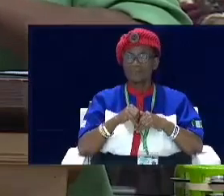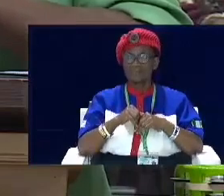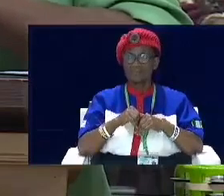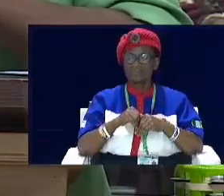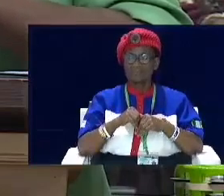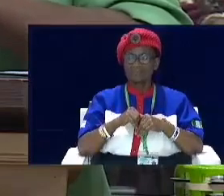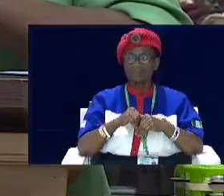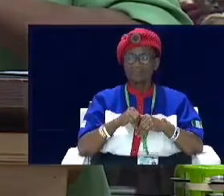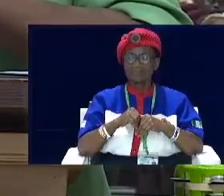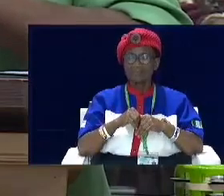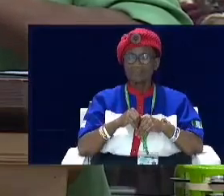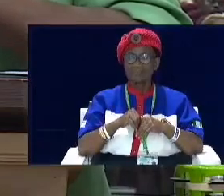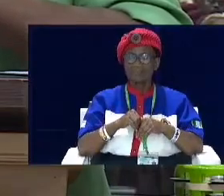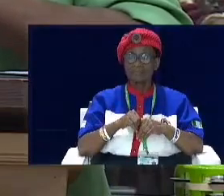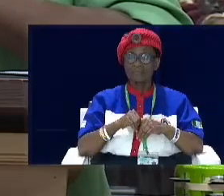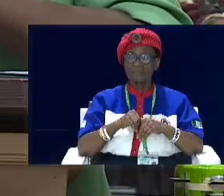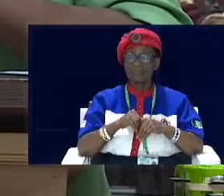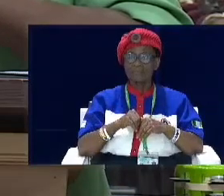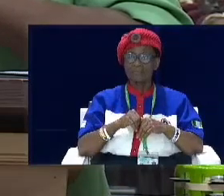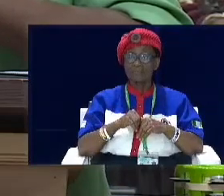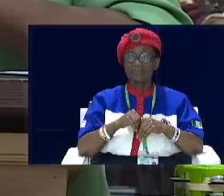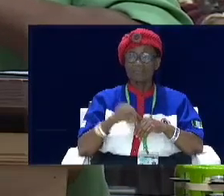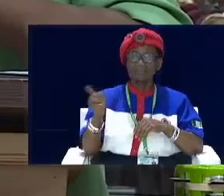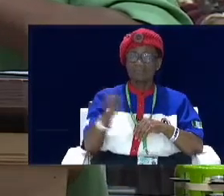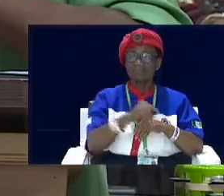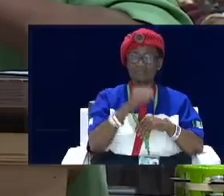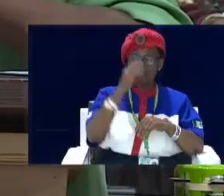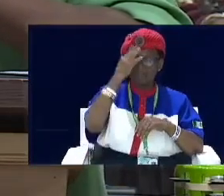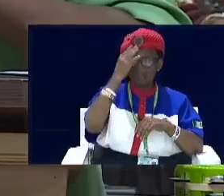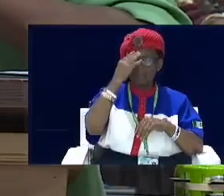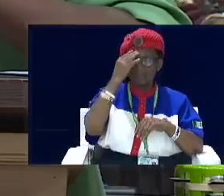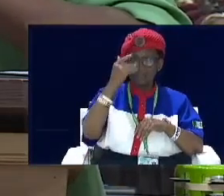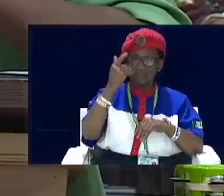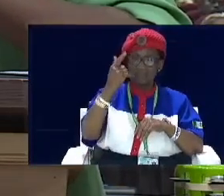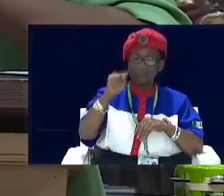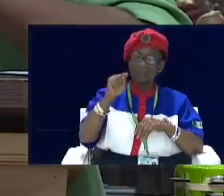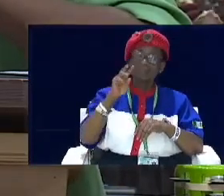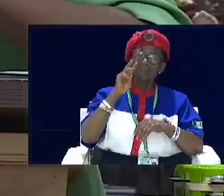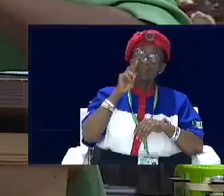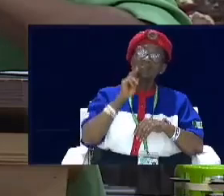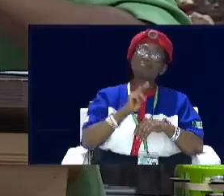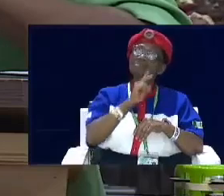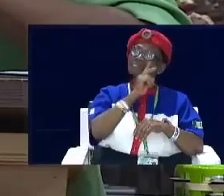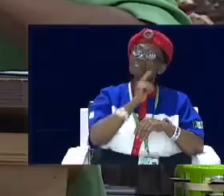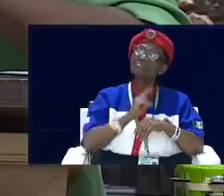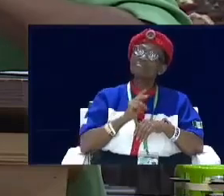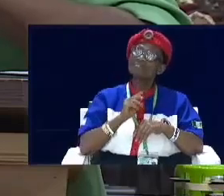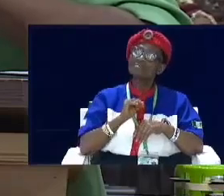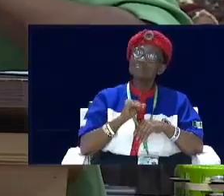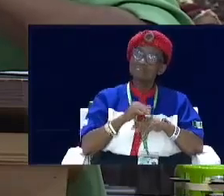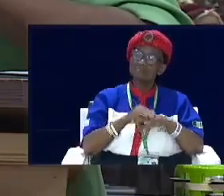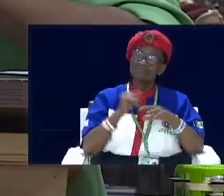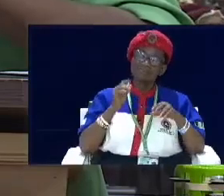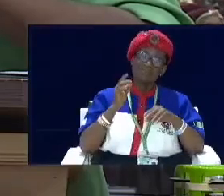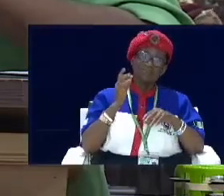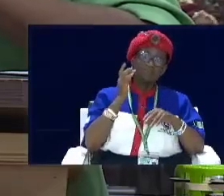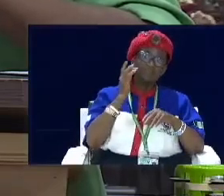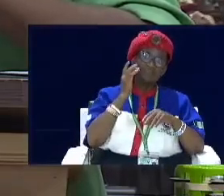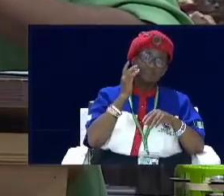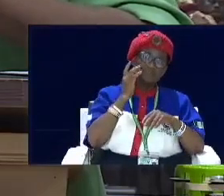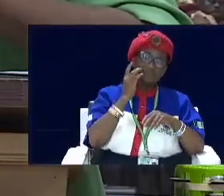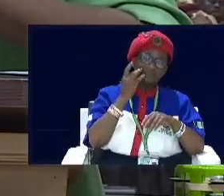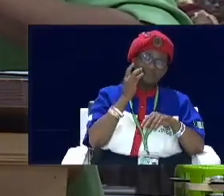know, there is this vegetable they call bitter leaf. Very bitter.